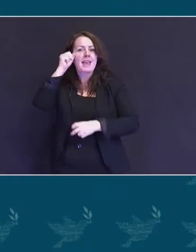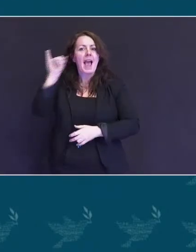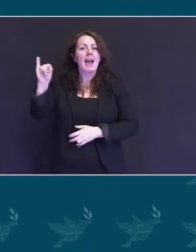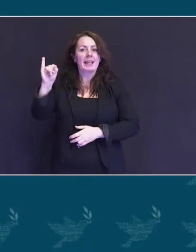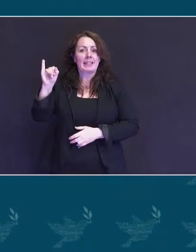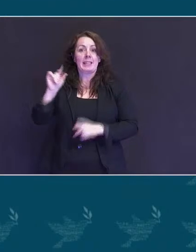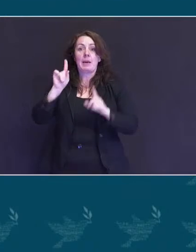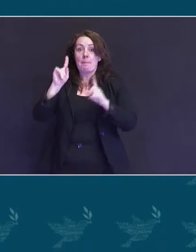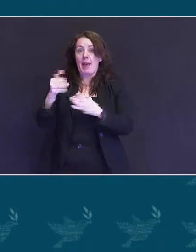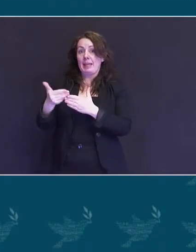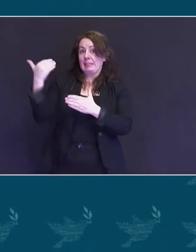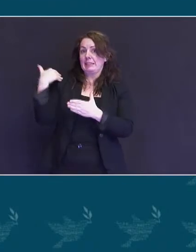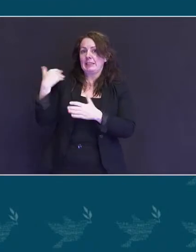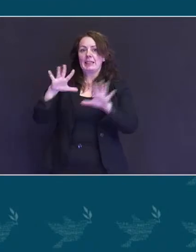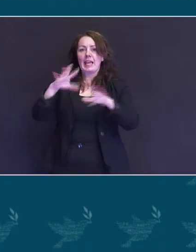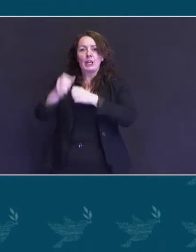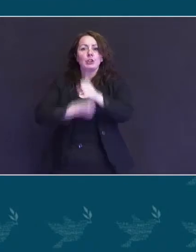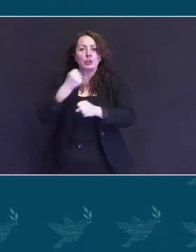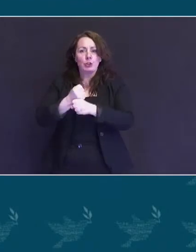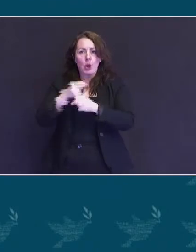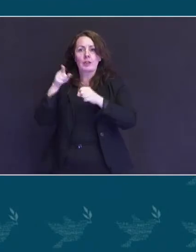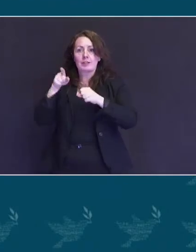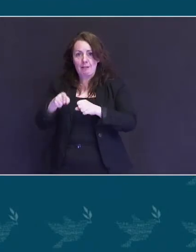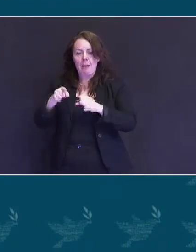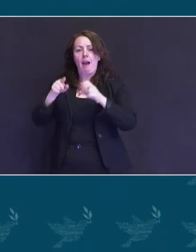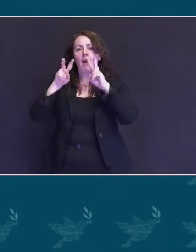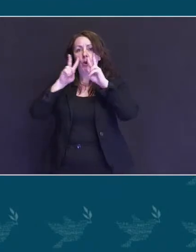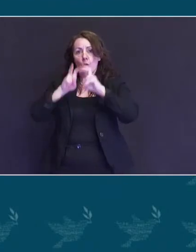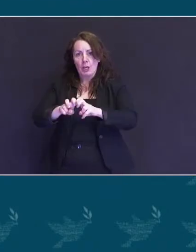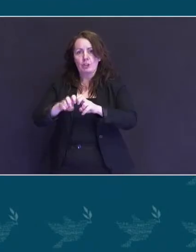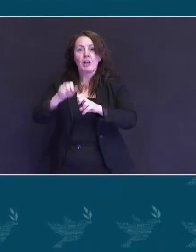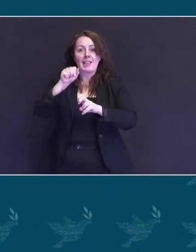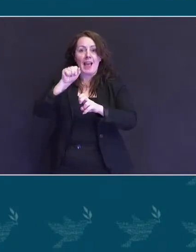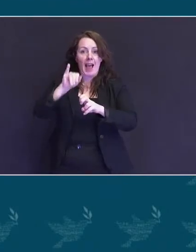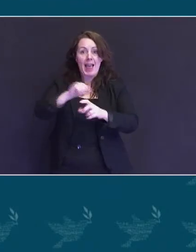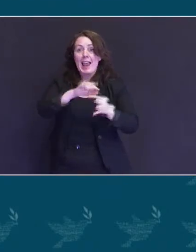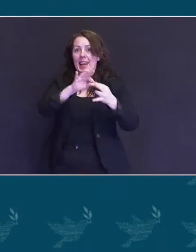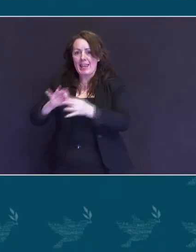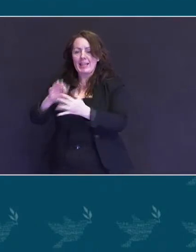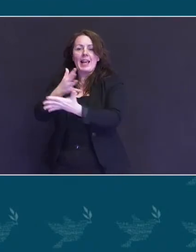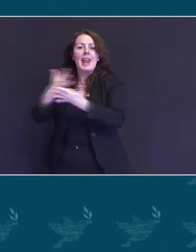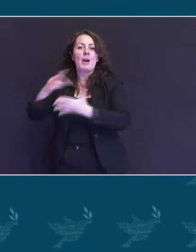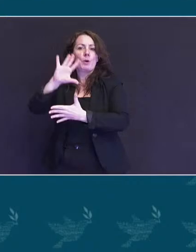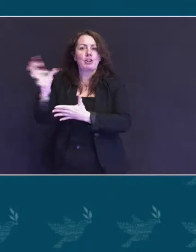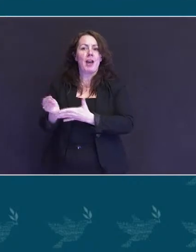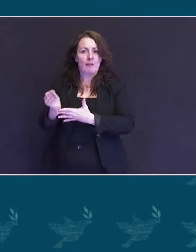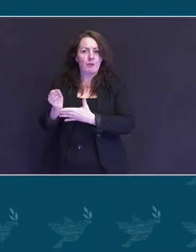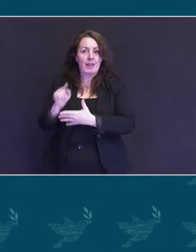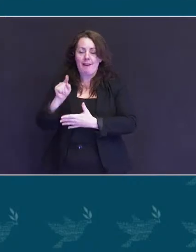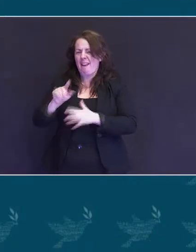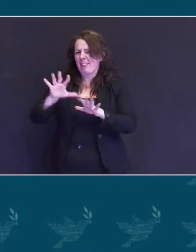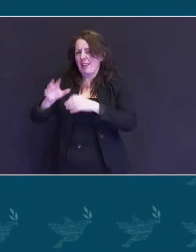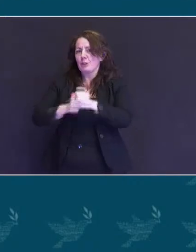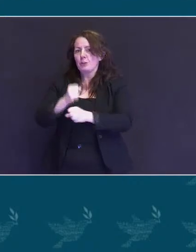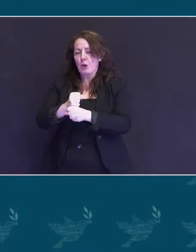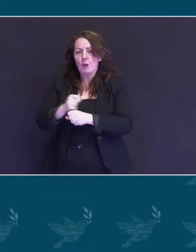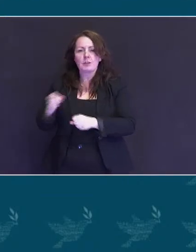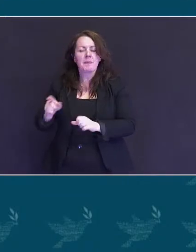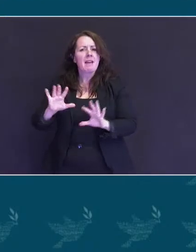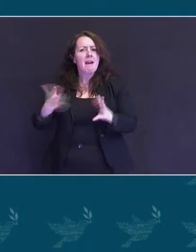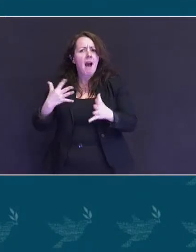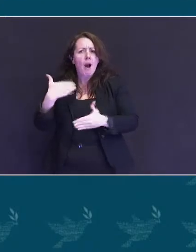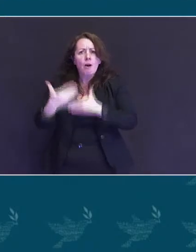been working with computer science for some years, and we've been working on the use of artificial intelligence for African